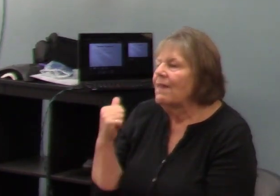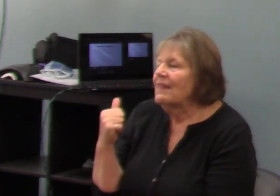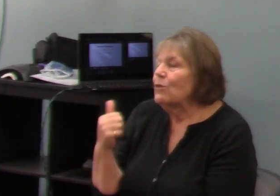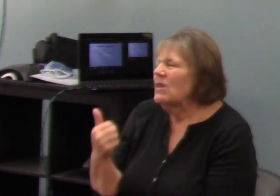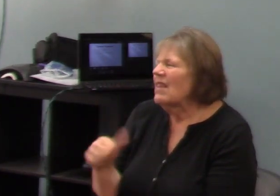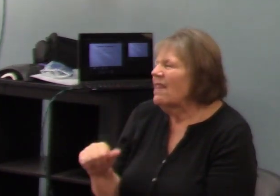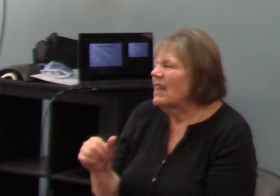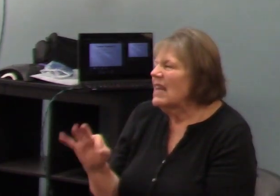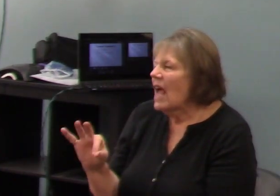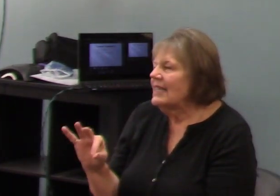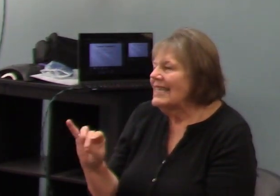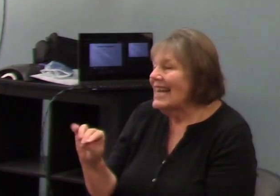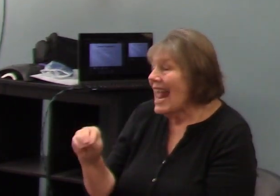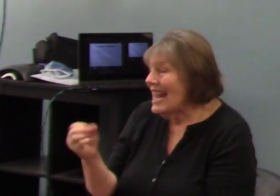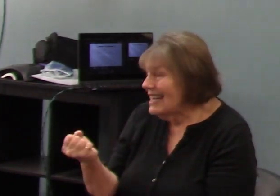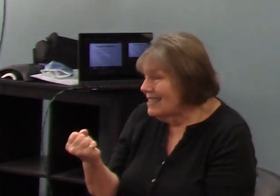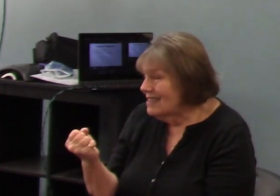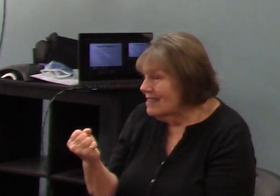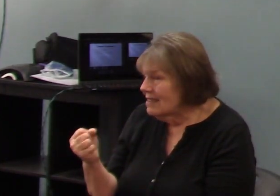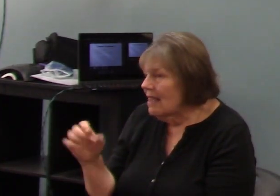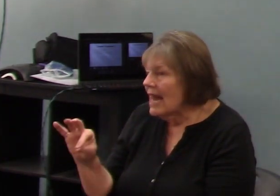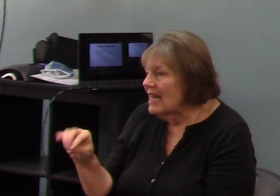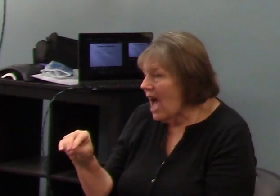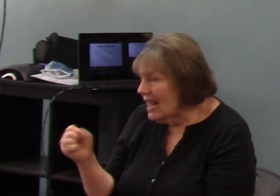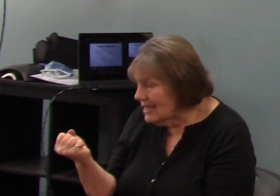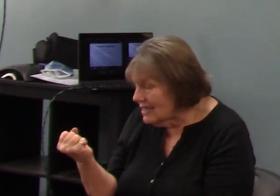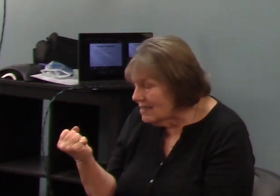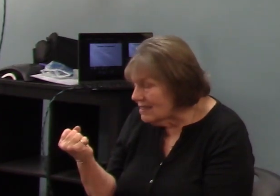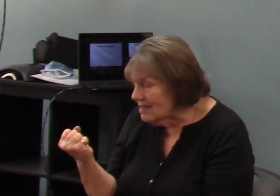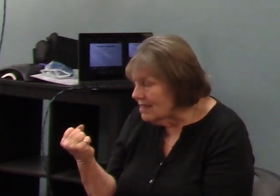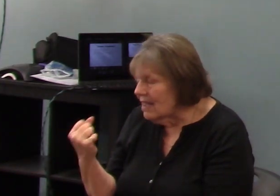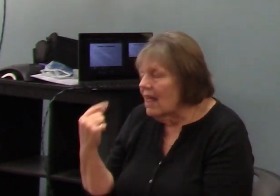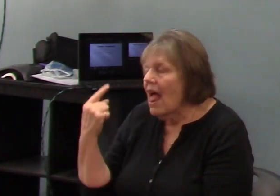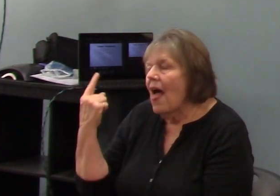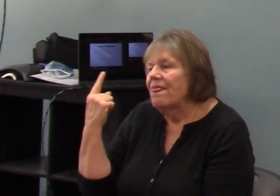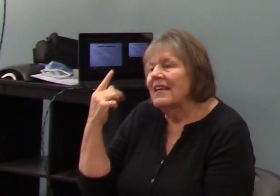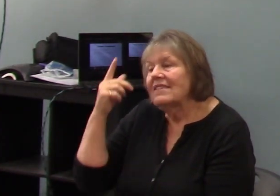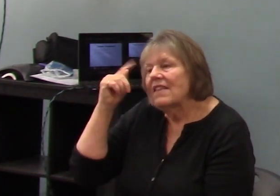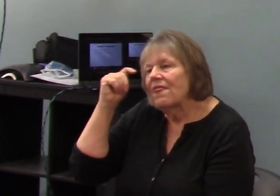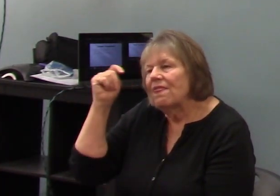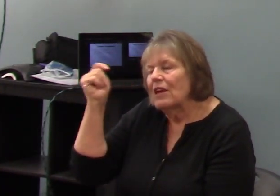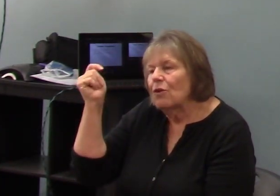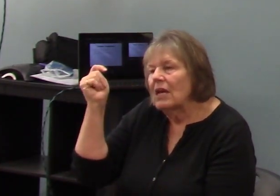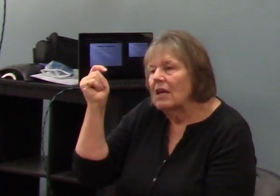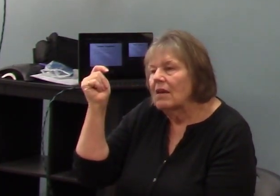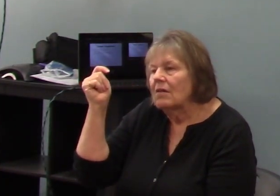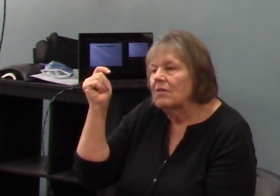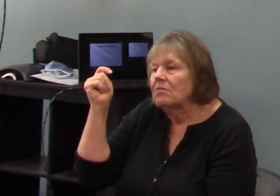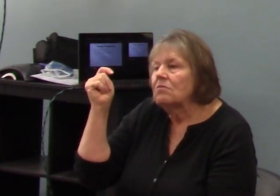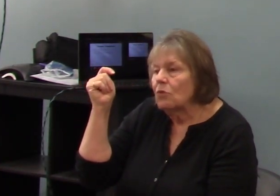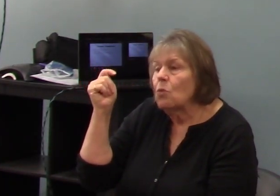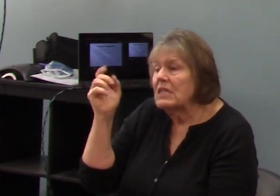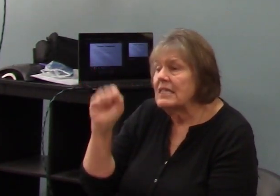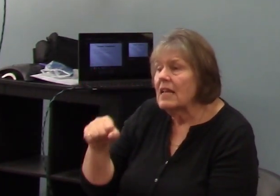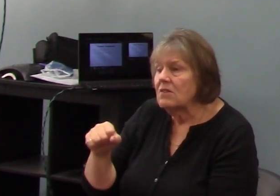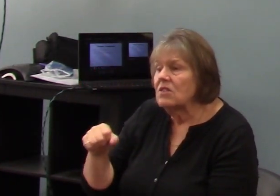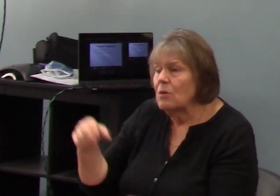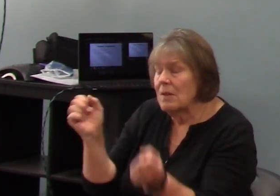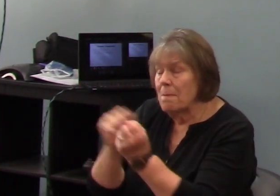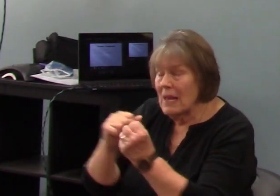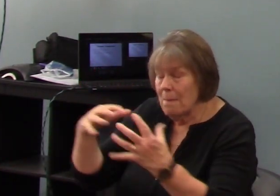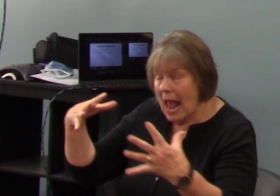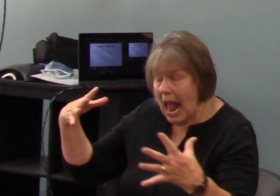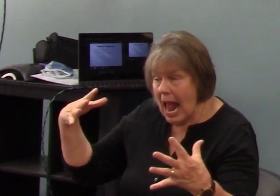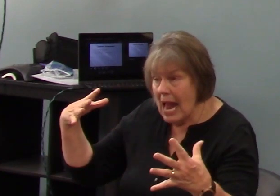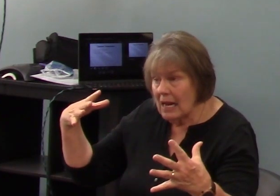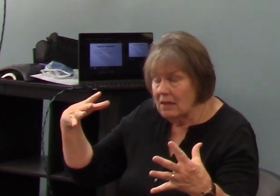Oscillating Universe theory. Essentially, this idea is that the universe had a Big Bang, and expands. There's lots